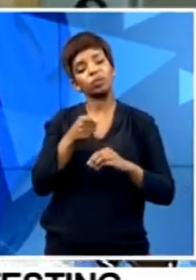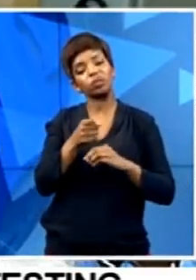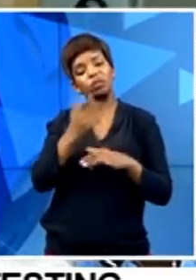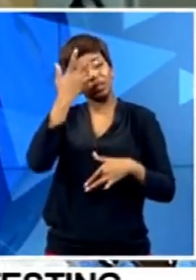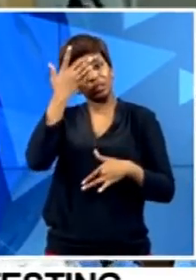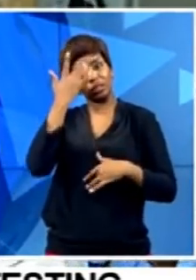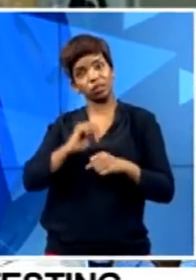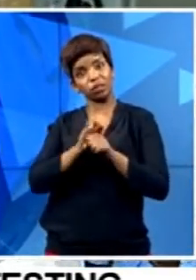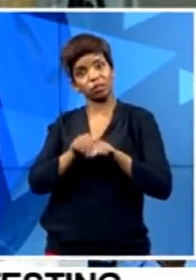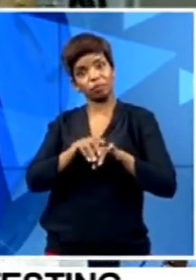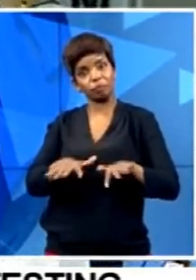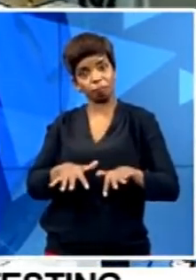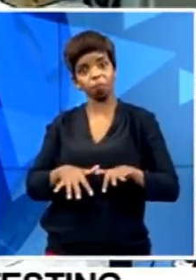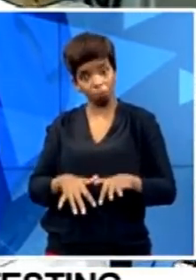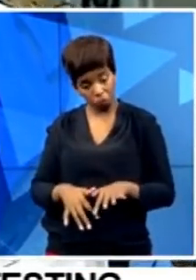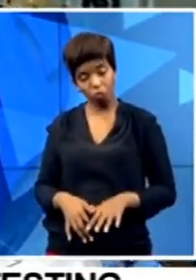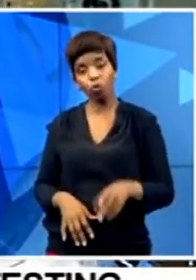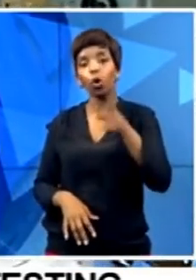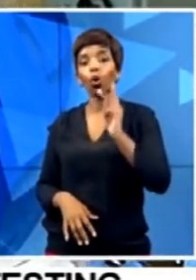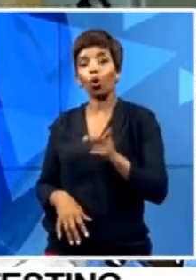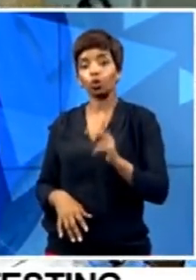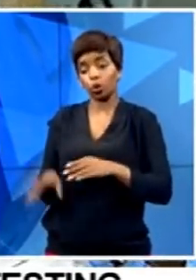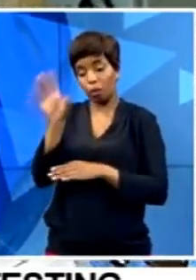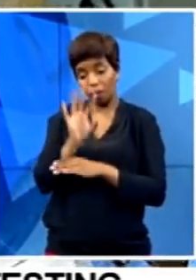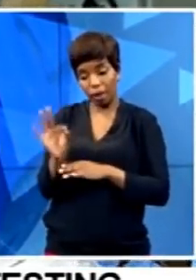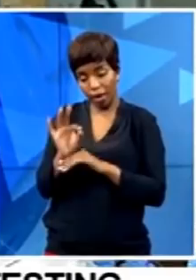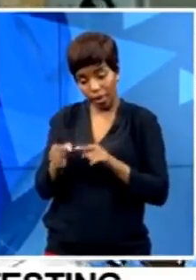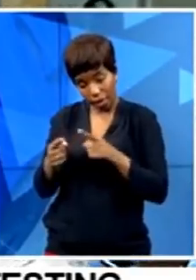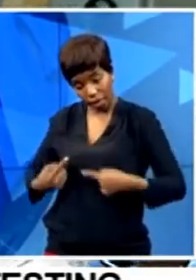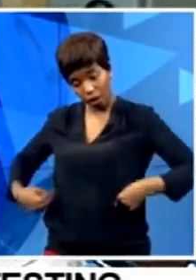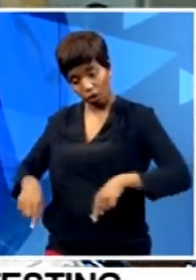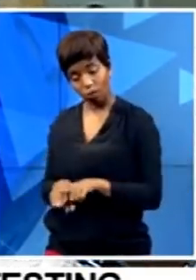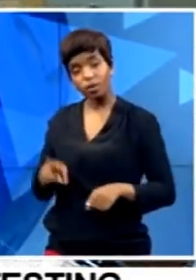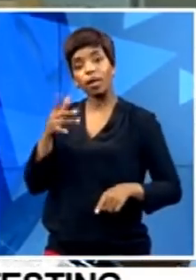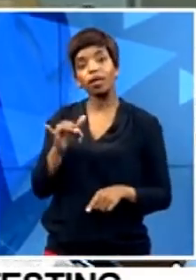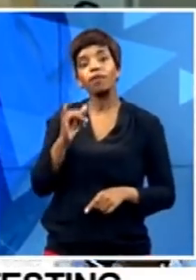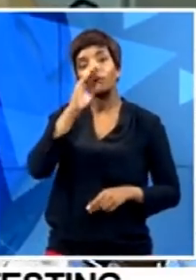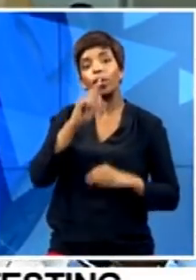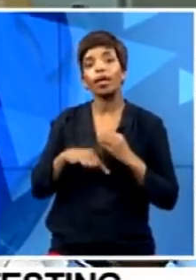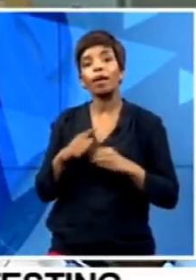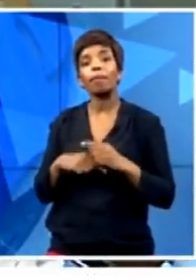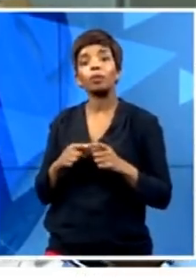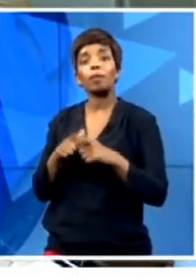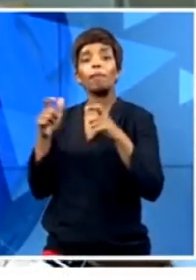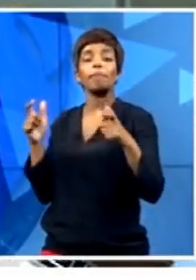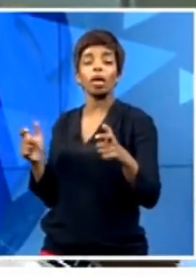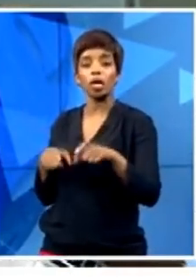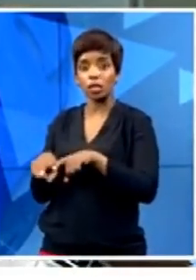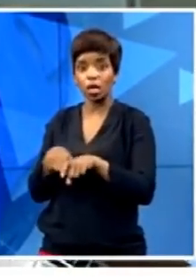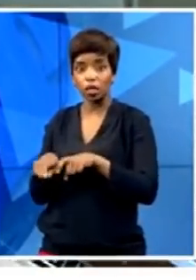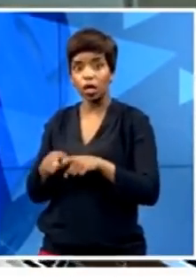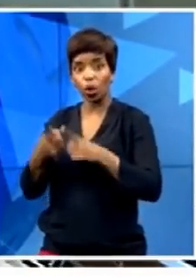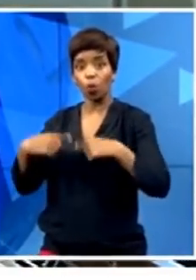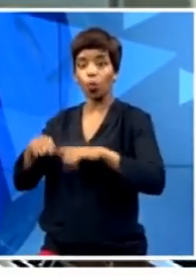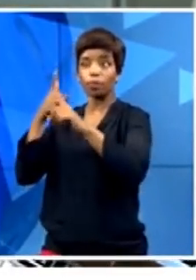of our plan, even if we talk about the massive testing, but we want to target the areas. We've mapped out the areas where we've got